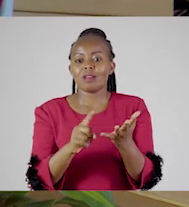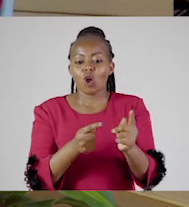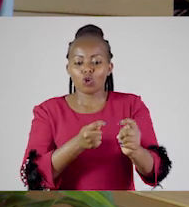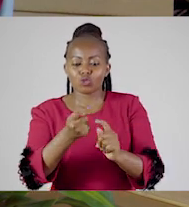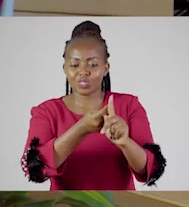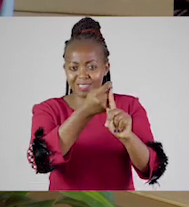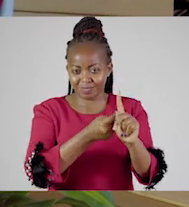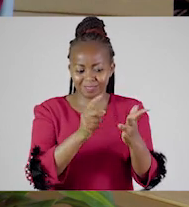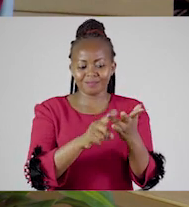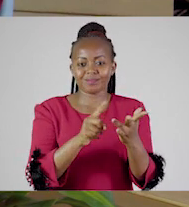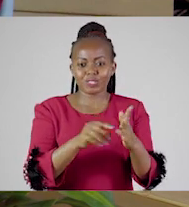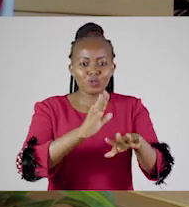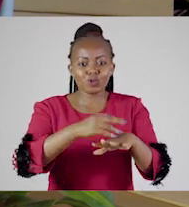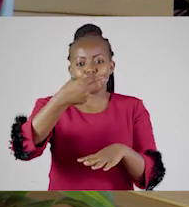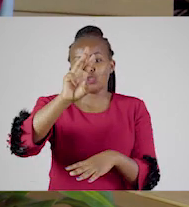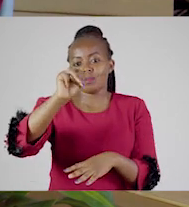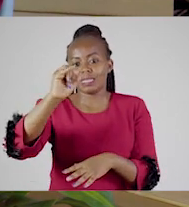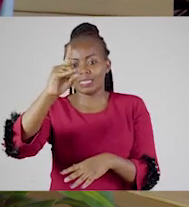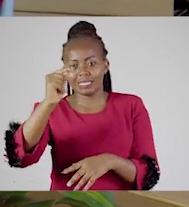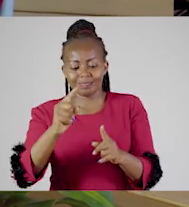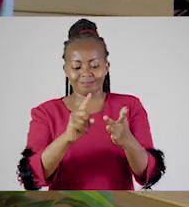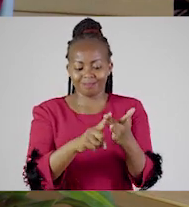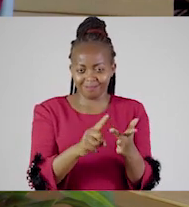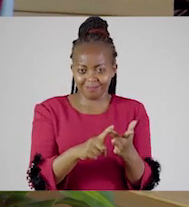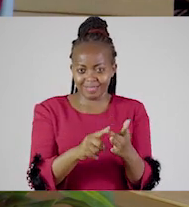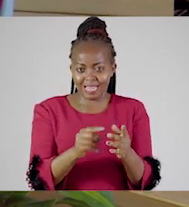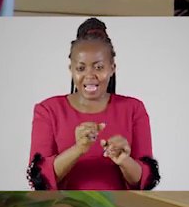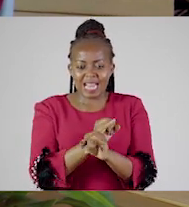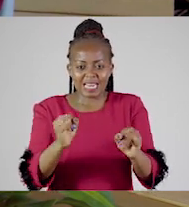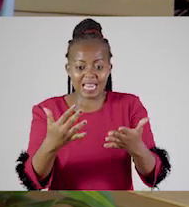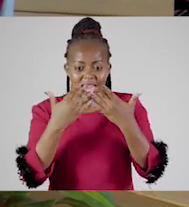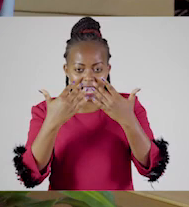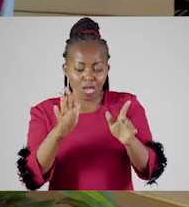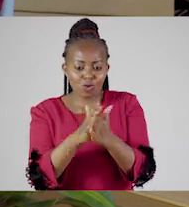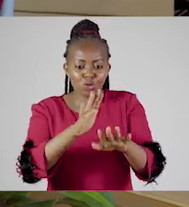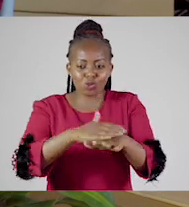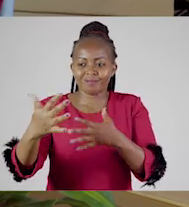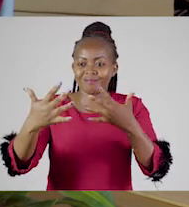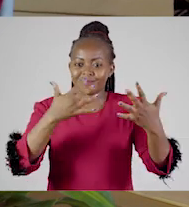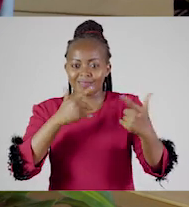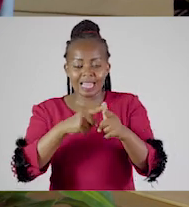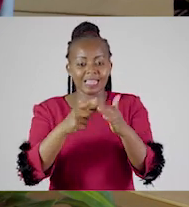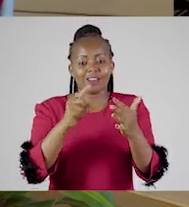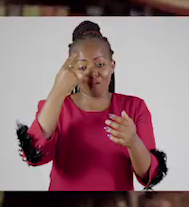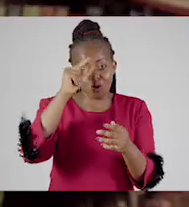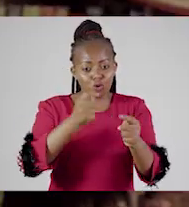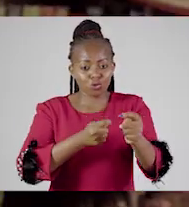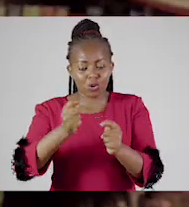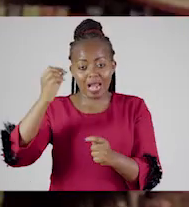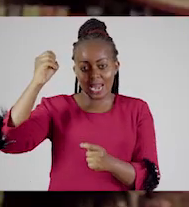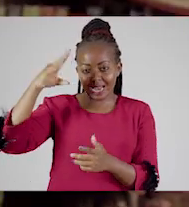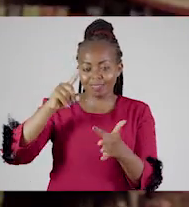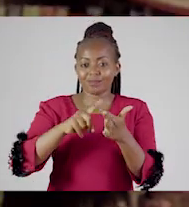controlled temperature, 2, relative humidity, and 3, clean air with good circulation, 4, controlled